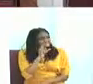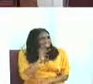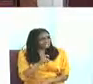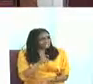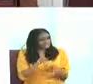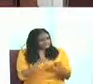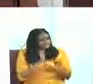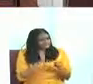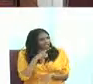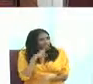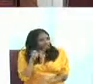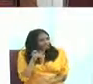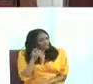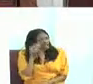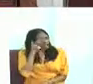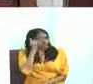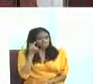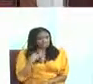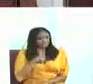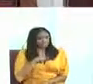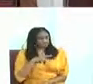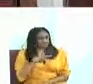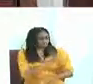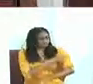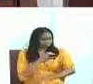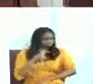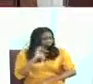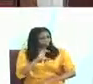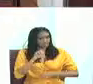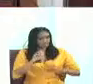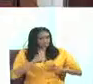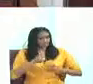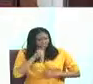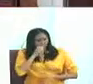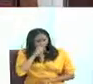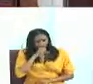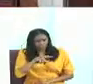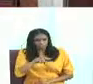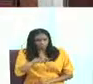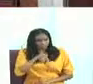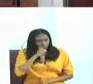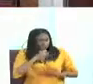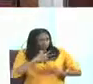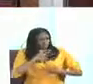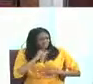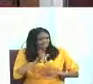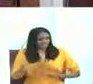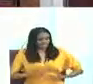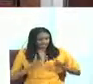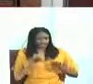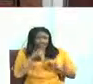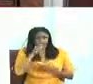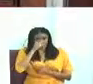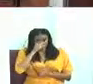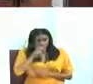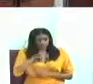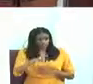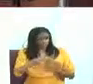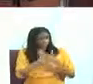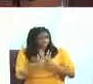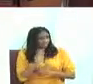because we are empowered to breathe that life that you have breathed into us.